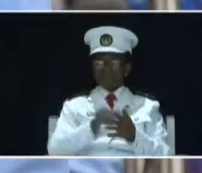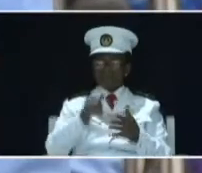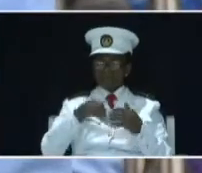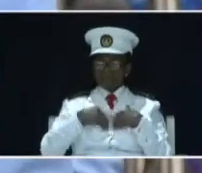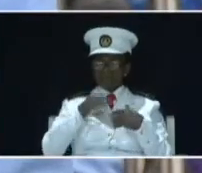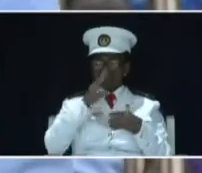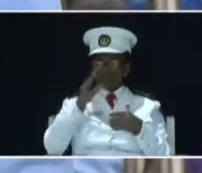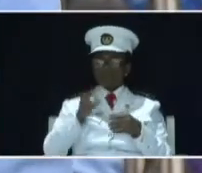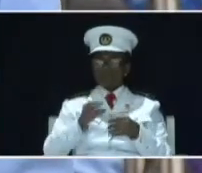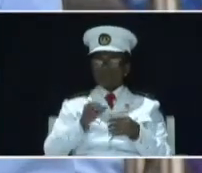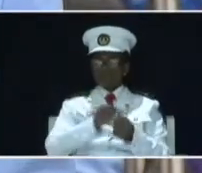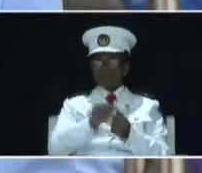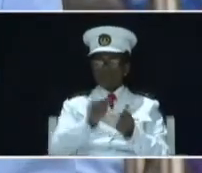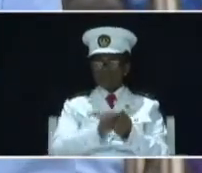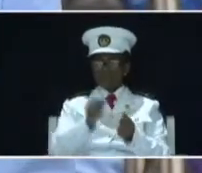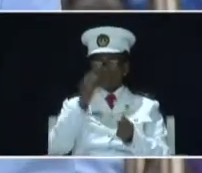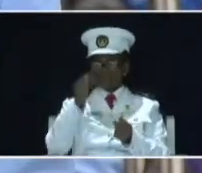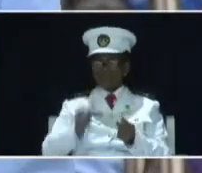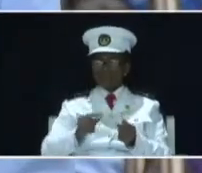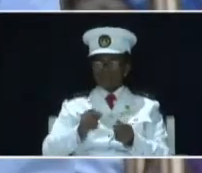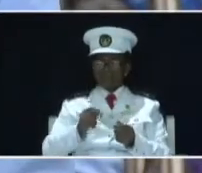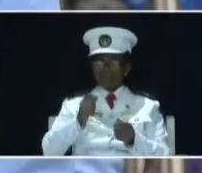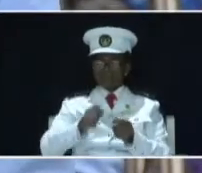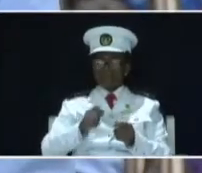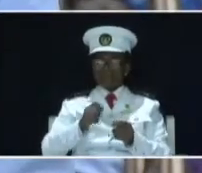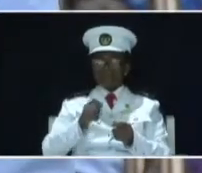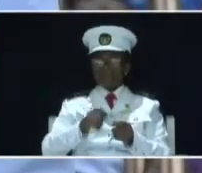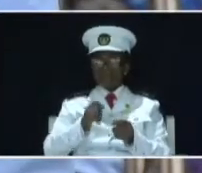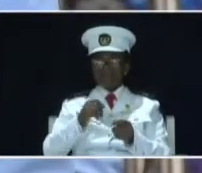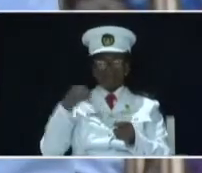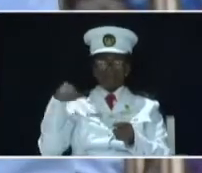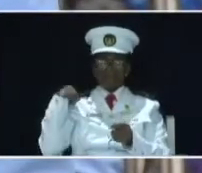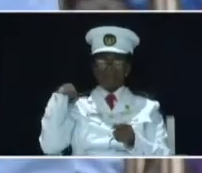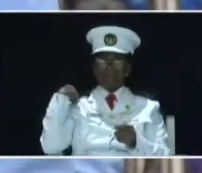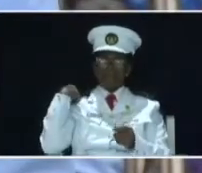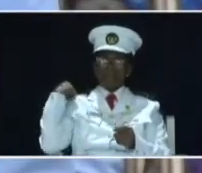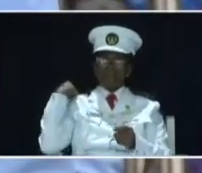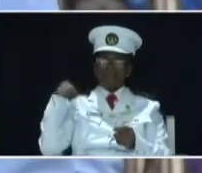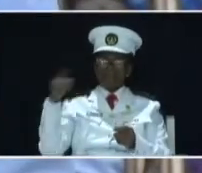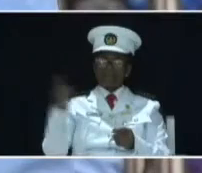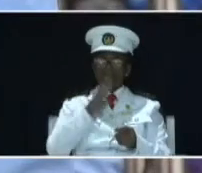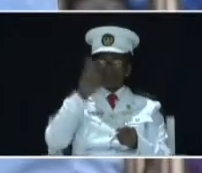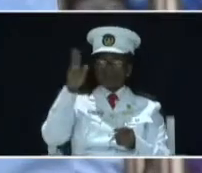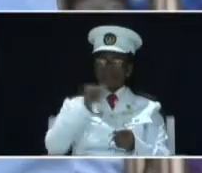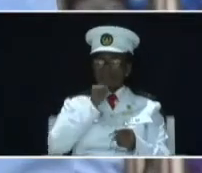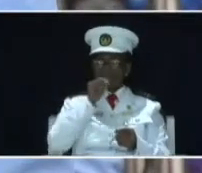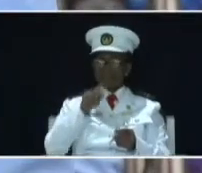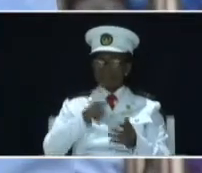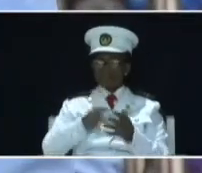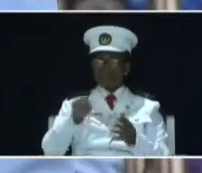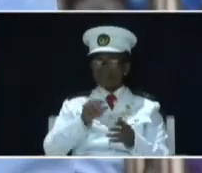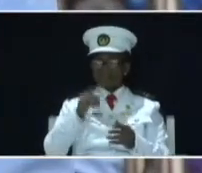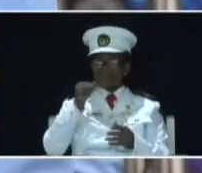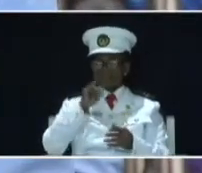by volunteers. They are not paid for it. They just come,